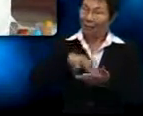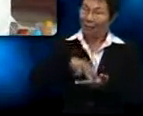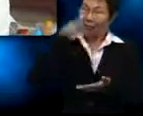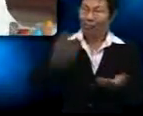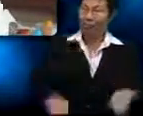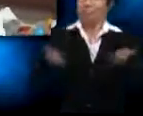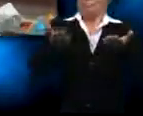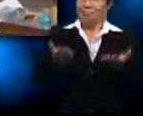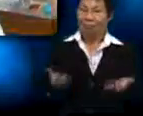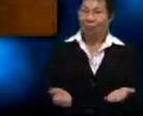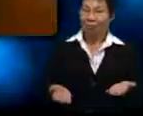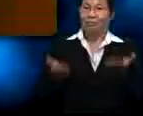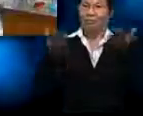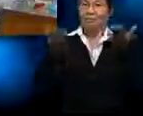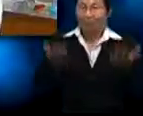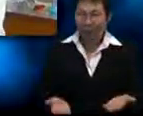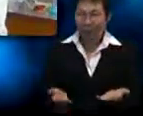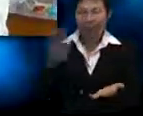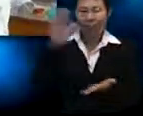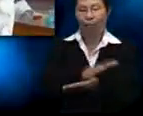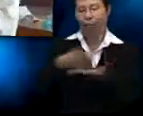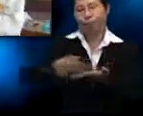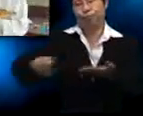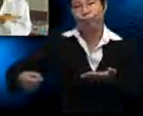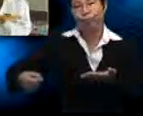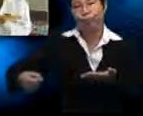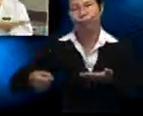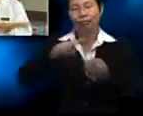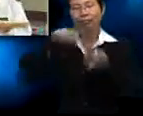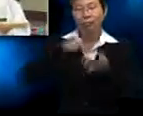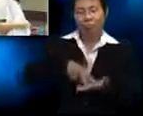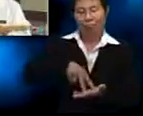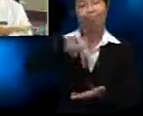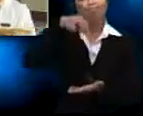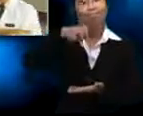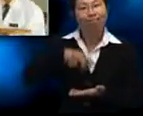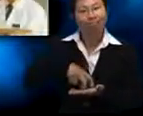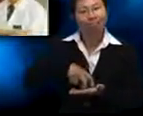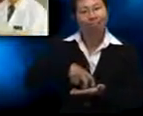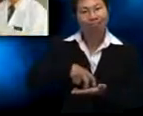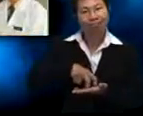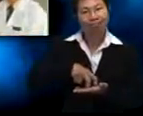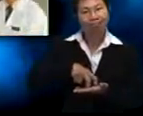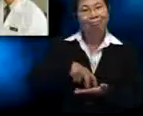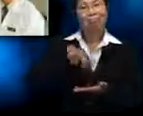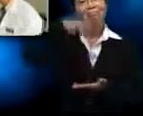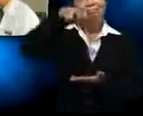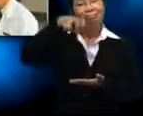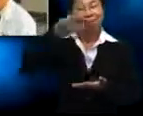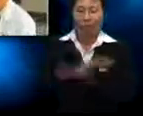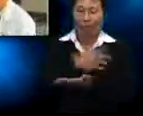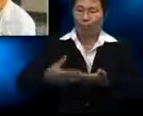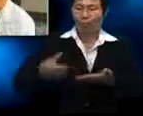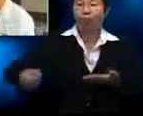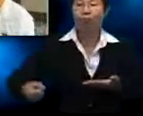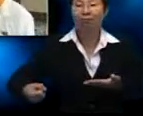the floor, you see. The moment my legs leave the floor, you find that the paper